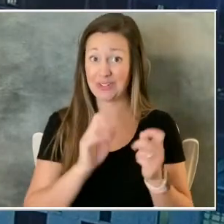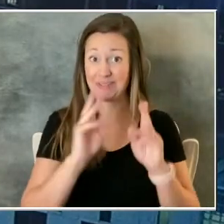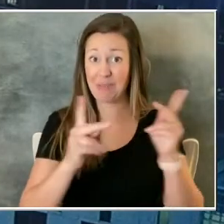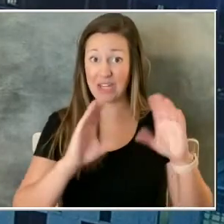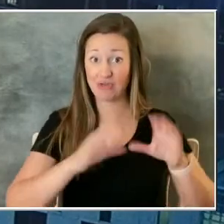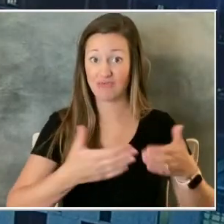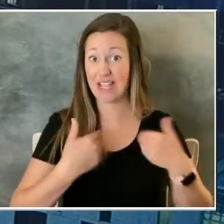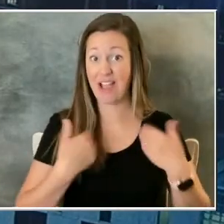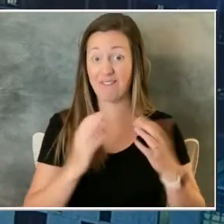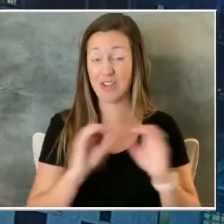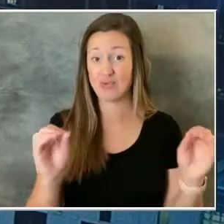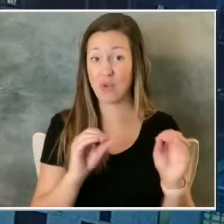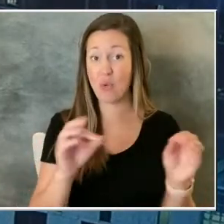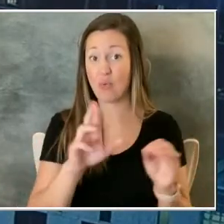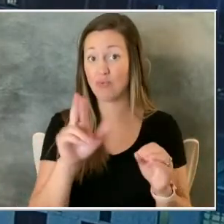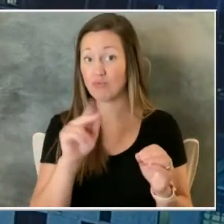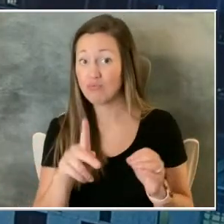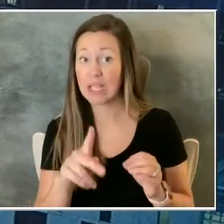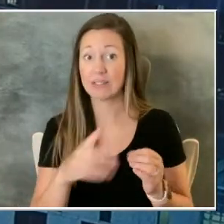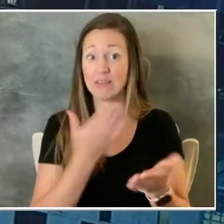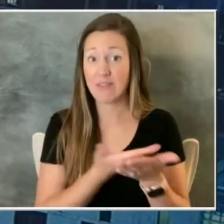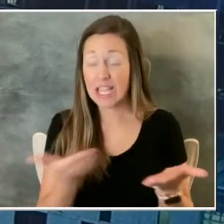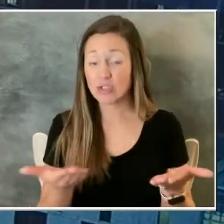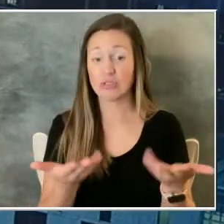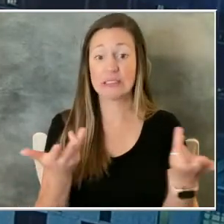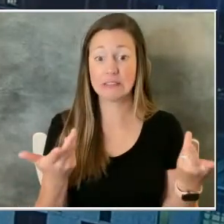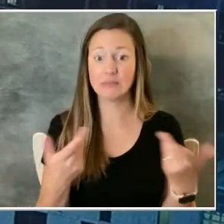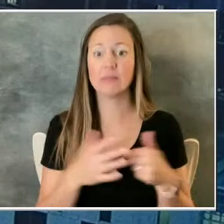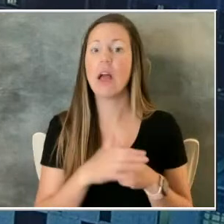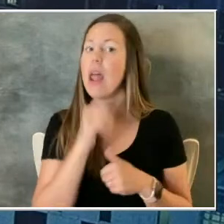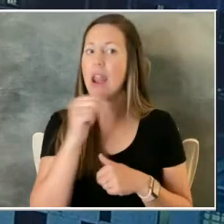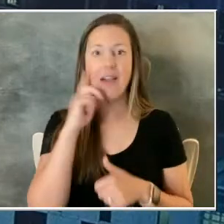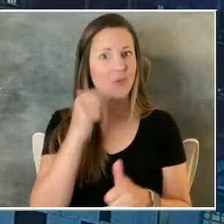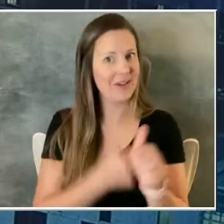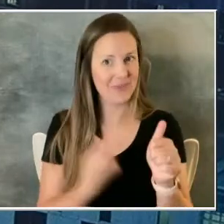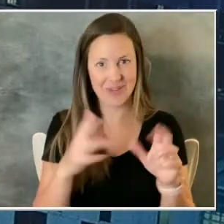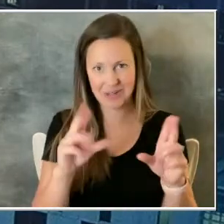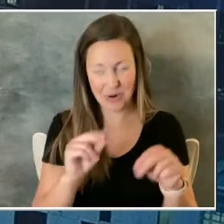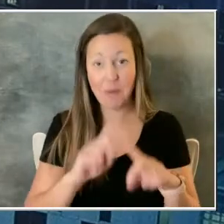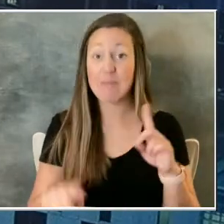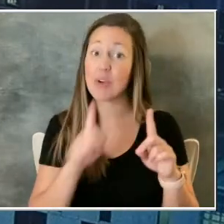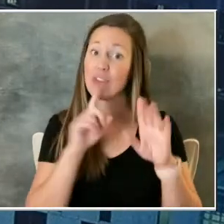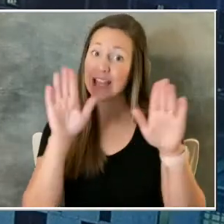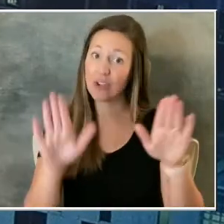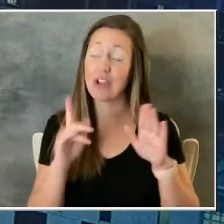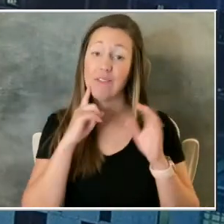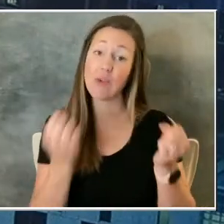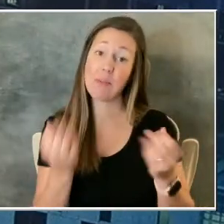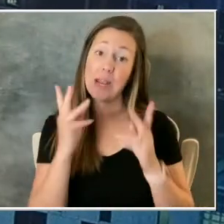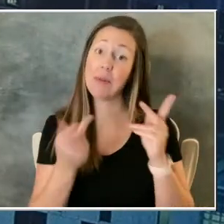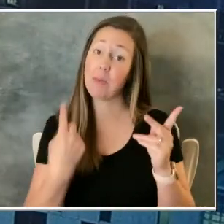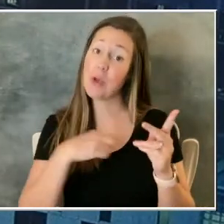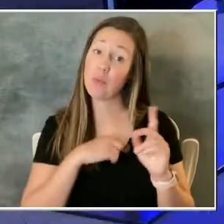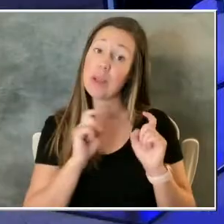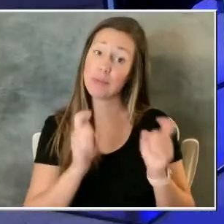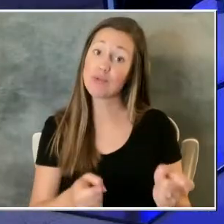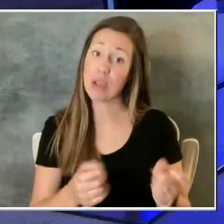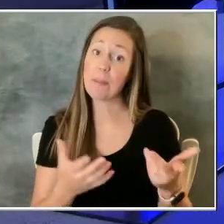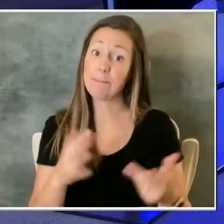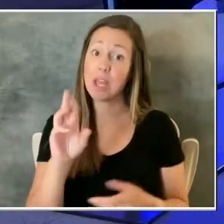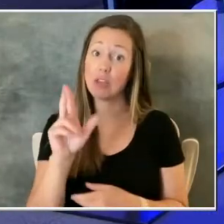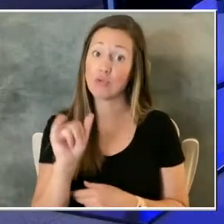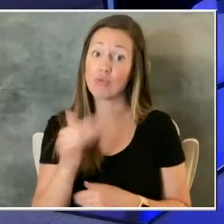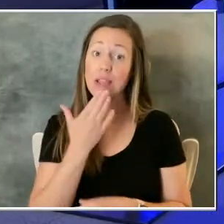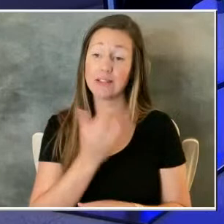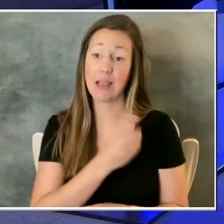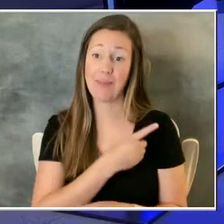factors or contraindications. They're not for everybody, but they are great tools for a lot of people, and we do prescribe them in Cray Diabetes Clinic. We get a lot of questions